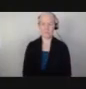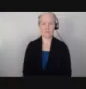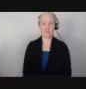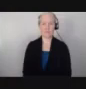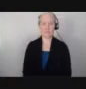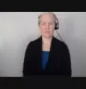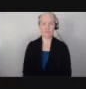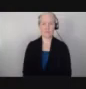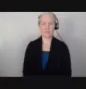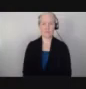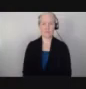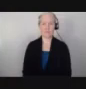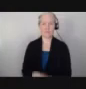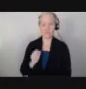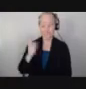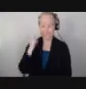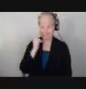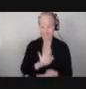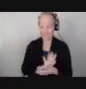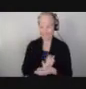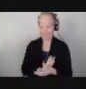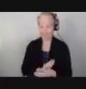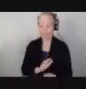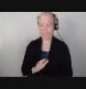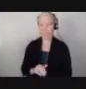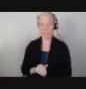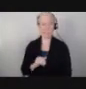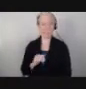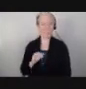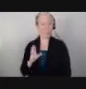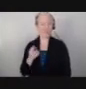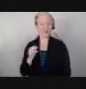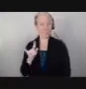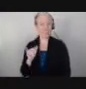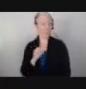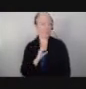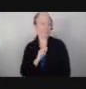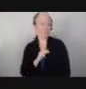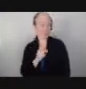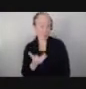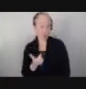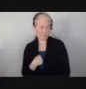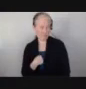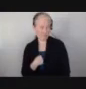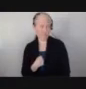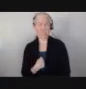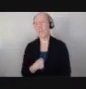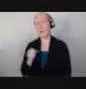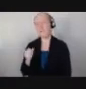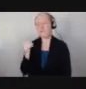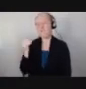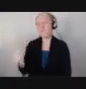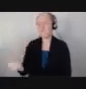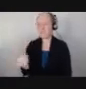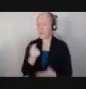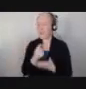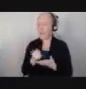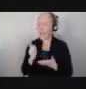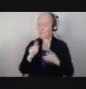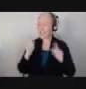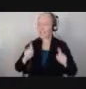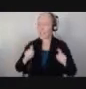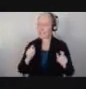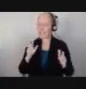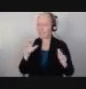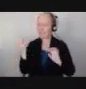Are you guys seeing them? No, we're not. I can do that for you if you'd like. Why don't you go ahead, because I had trouble last week when we tested it, and